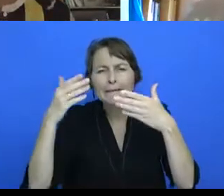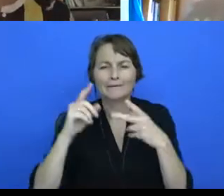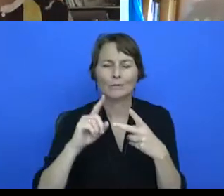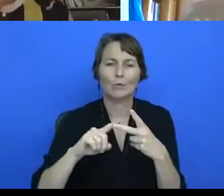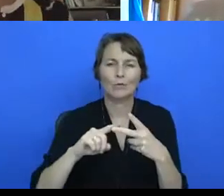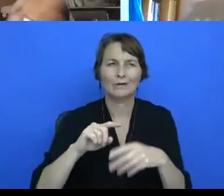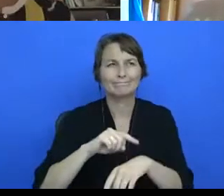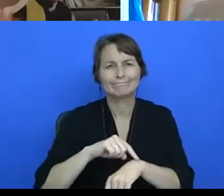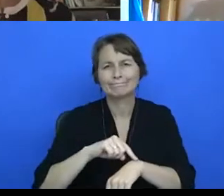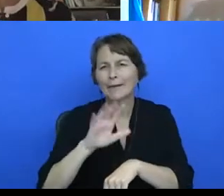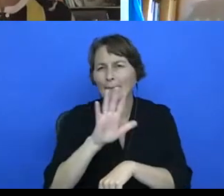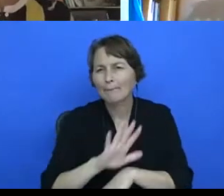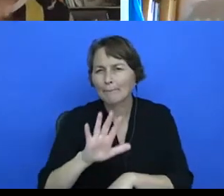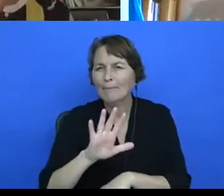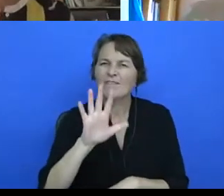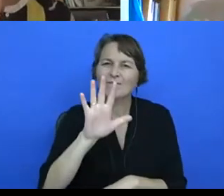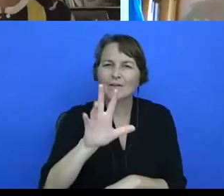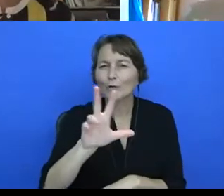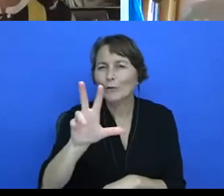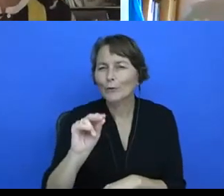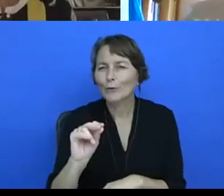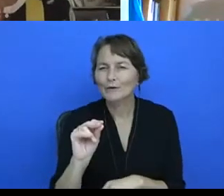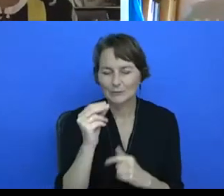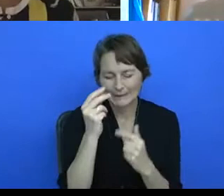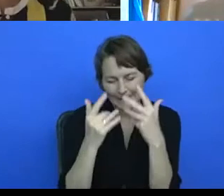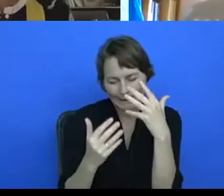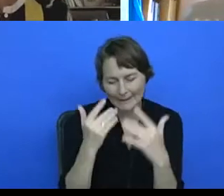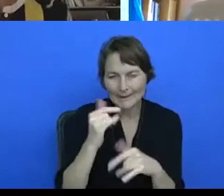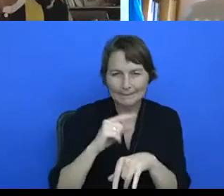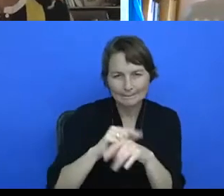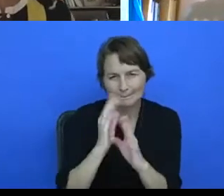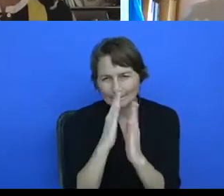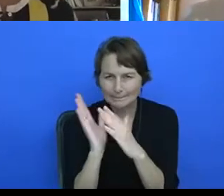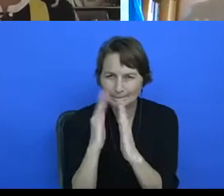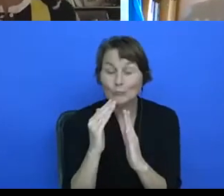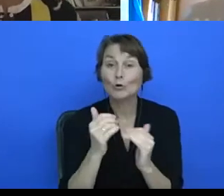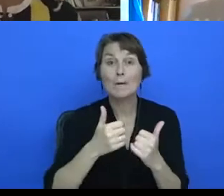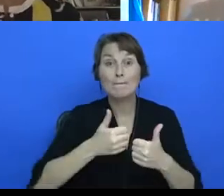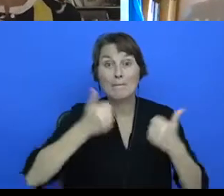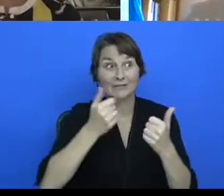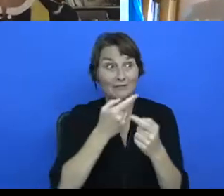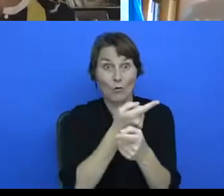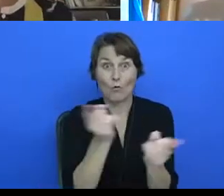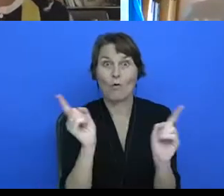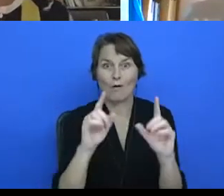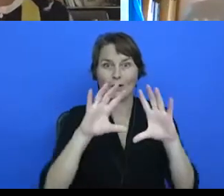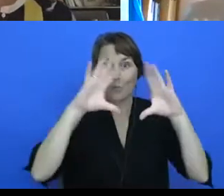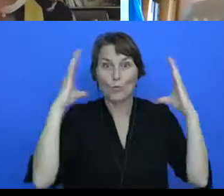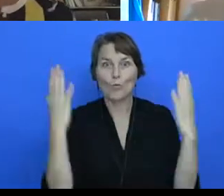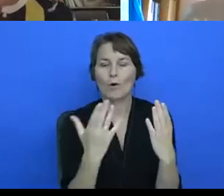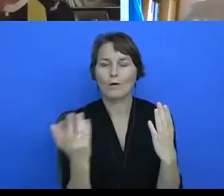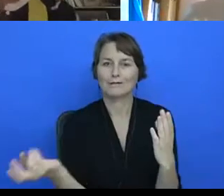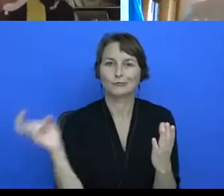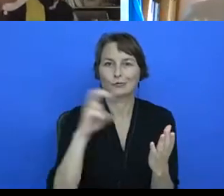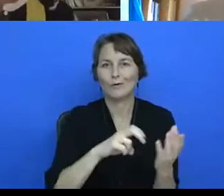of, yeah, calculated everything and thought this is a good time for everybody to join. Whether that was, you know, a good